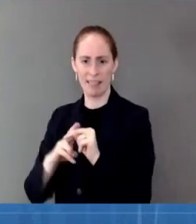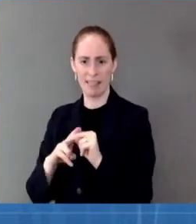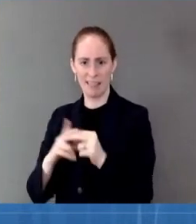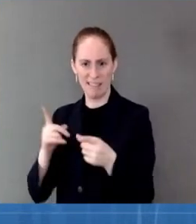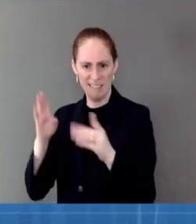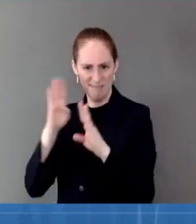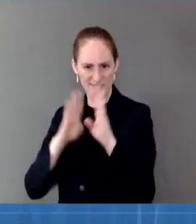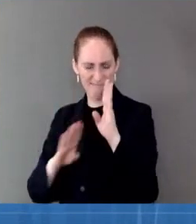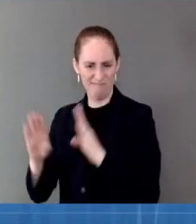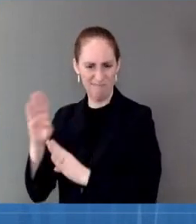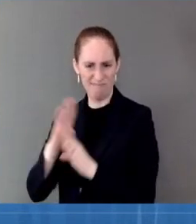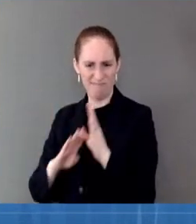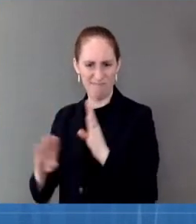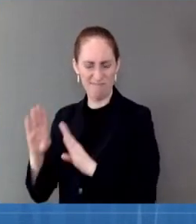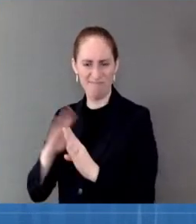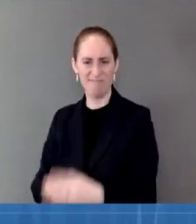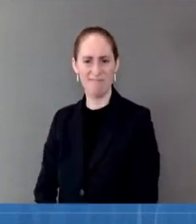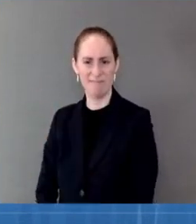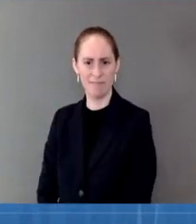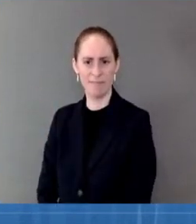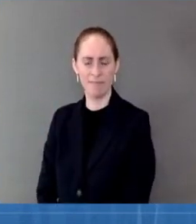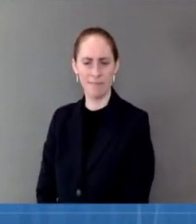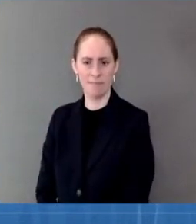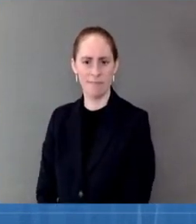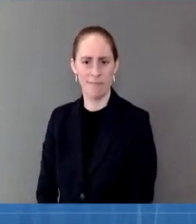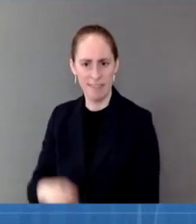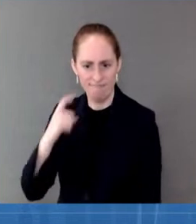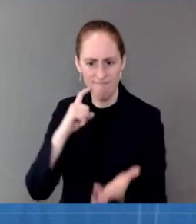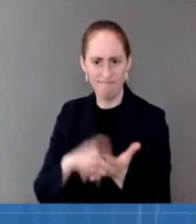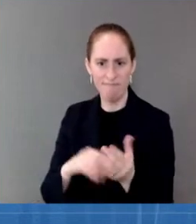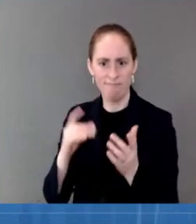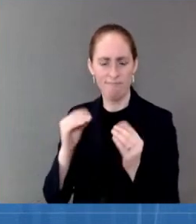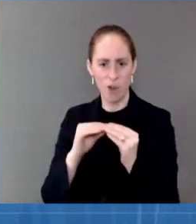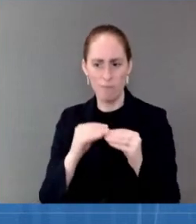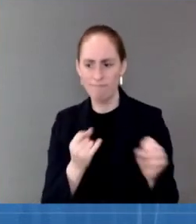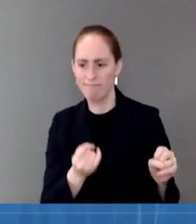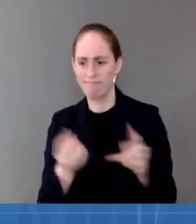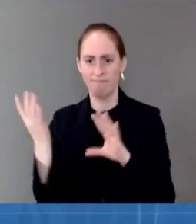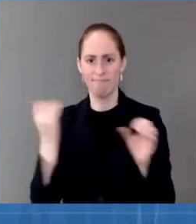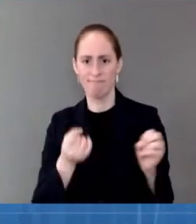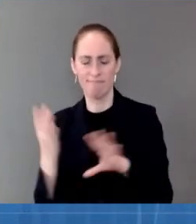How are you feeling? Is the doom not there?